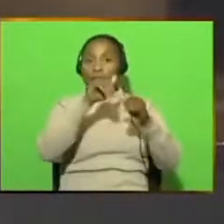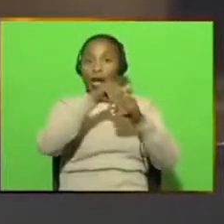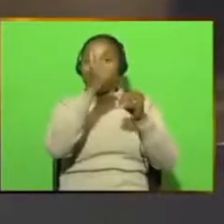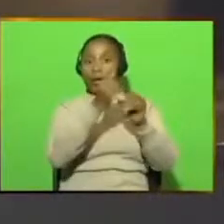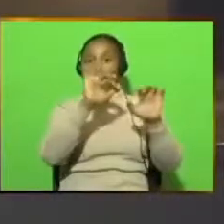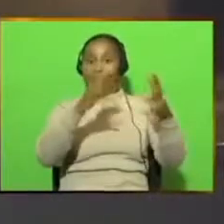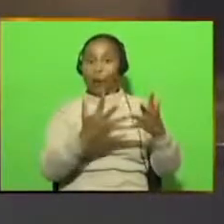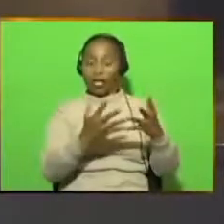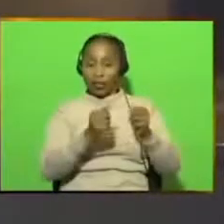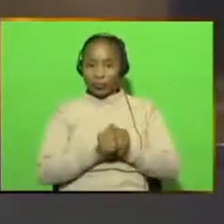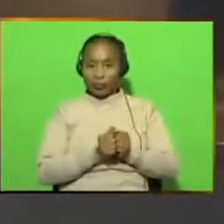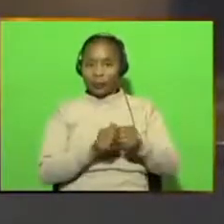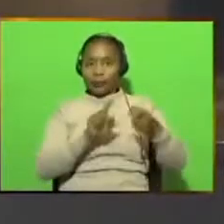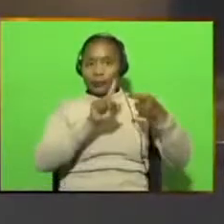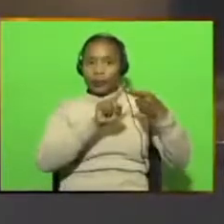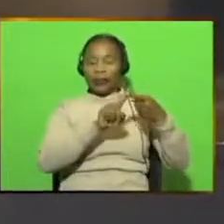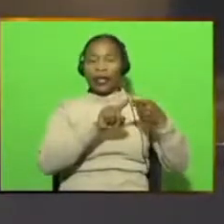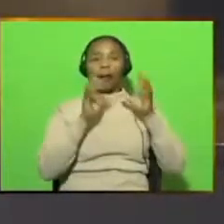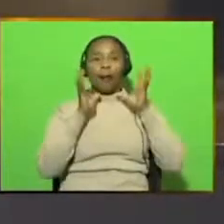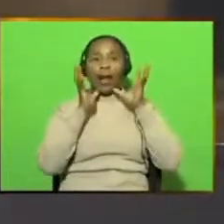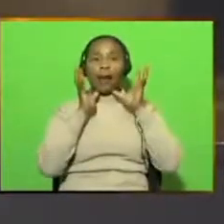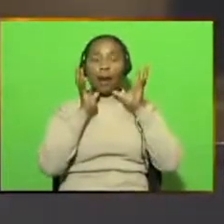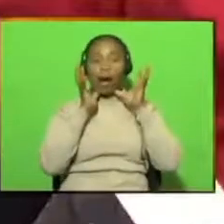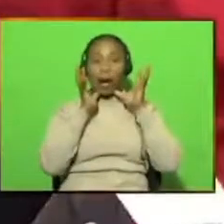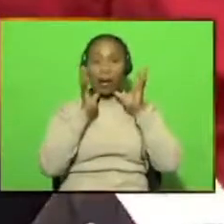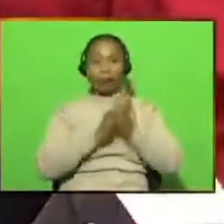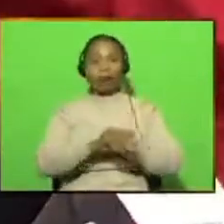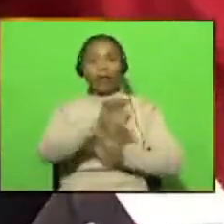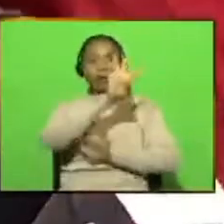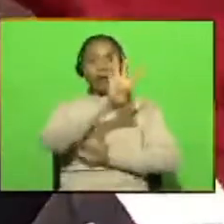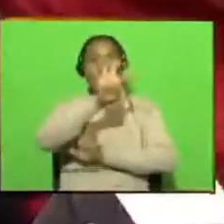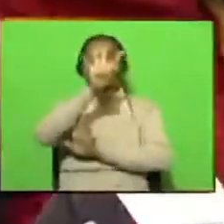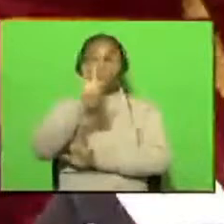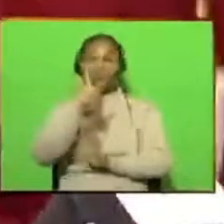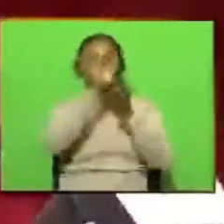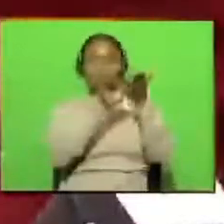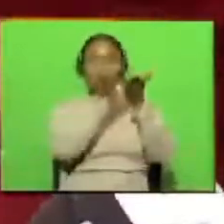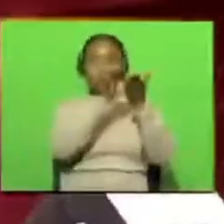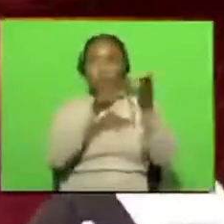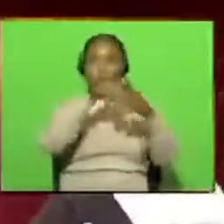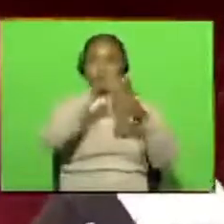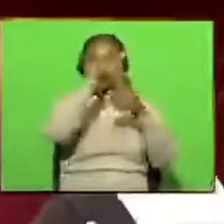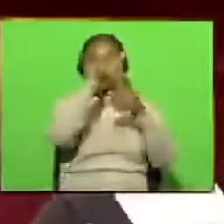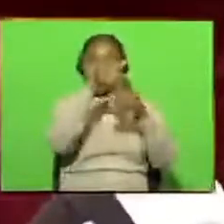Honorable J.S. Malema, 44 votes.